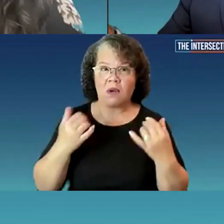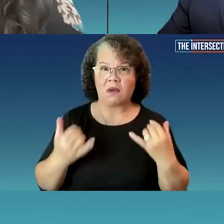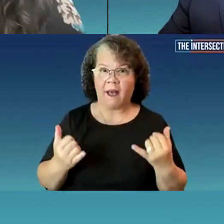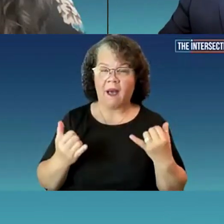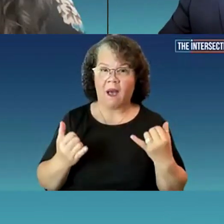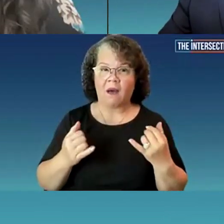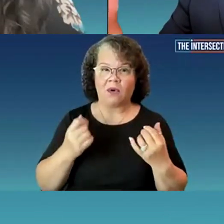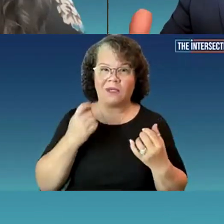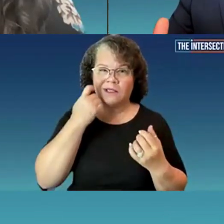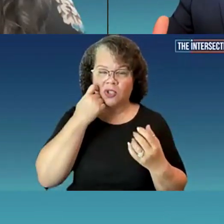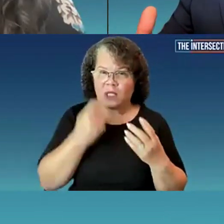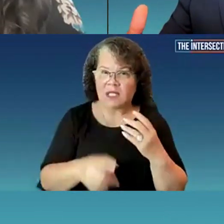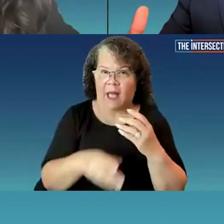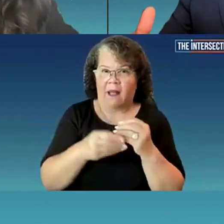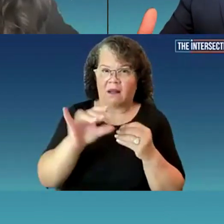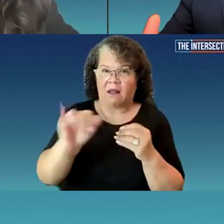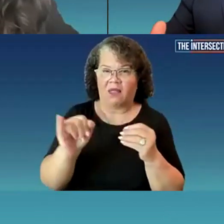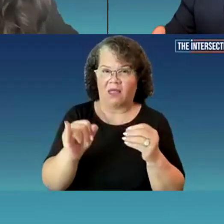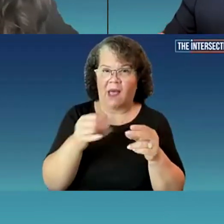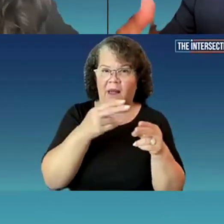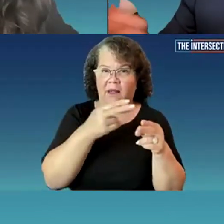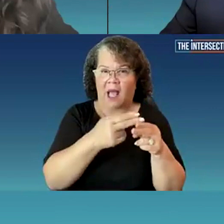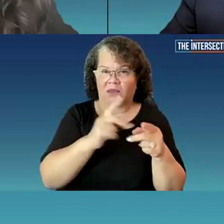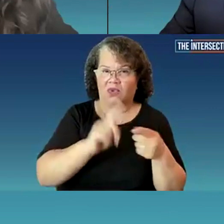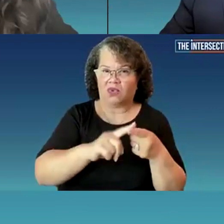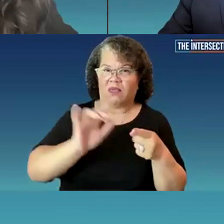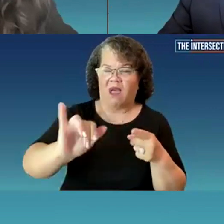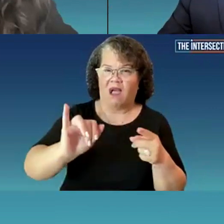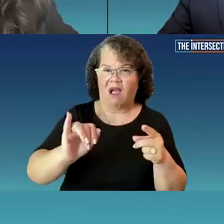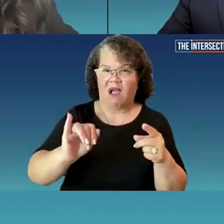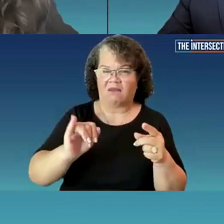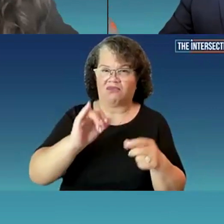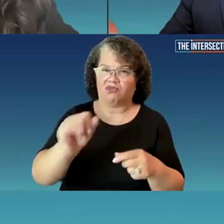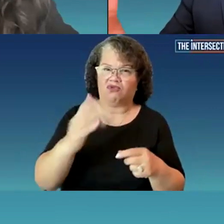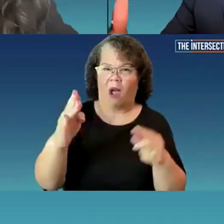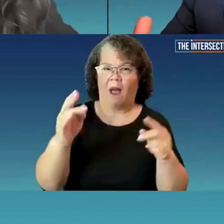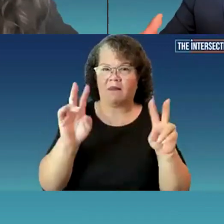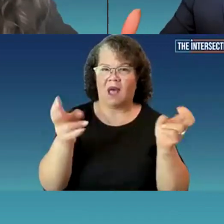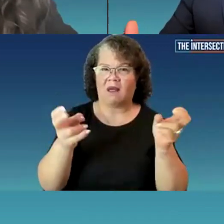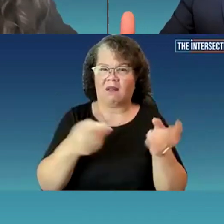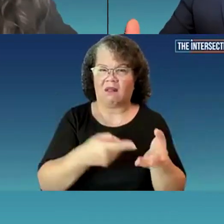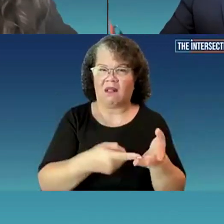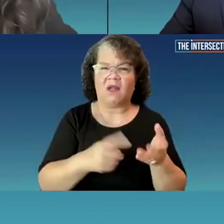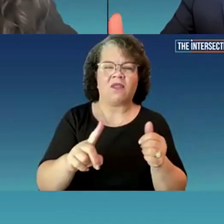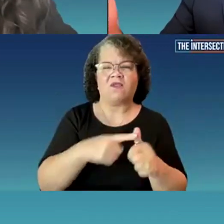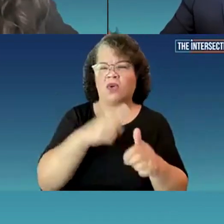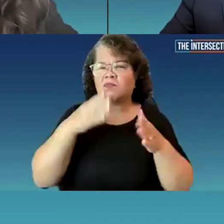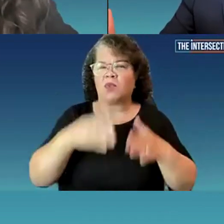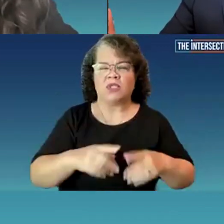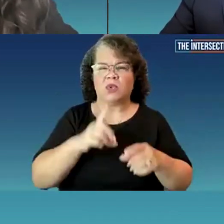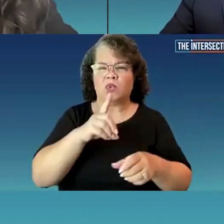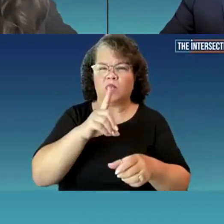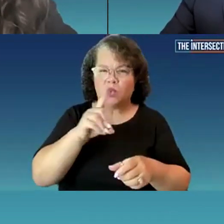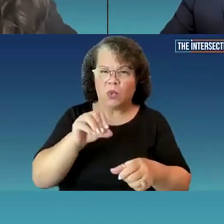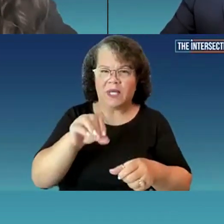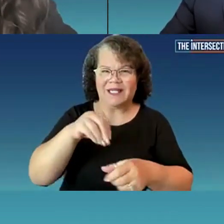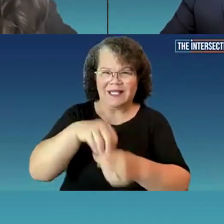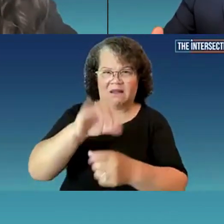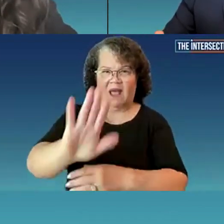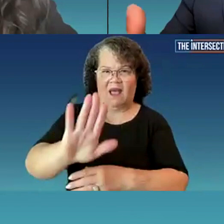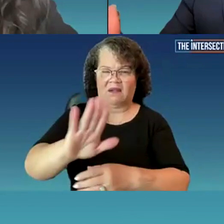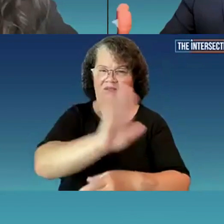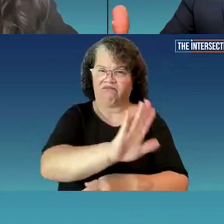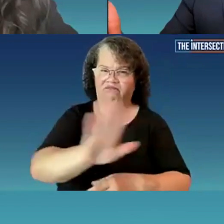just added this as a new title, or the first ever to do it at their institution and are trying to figure out the pathway to find